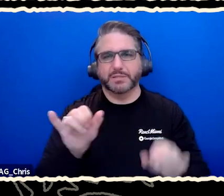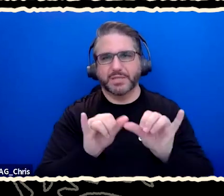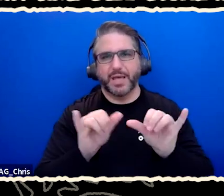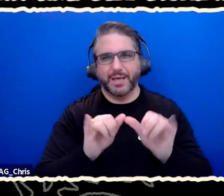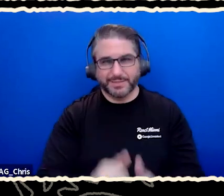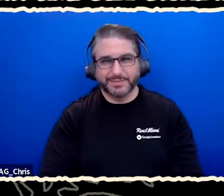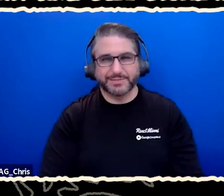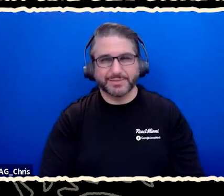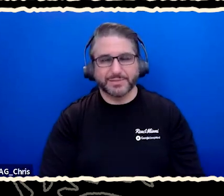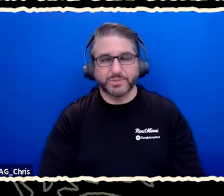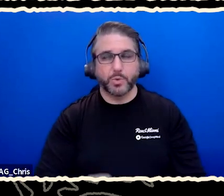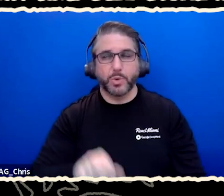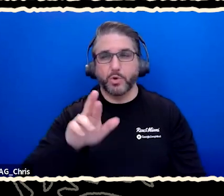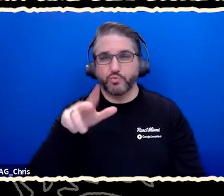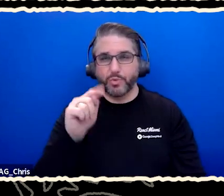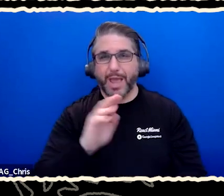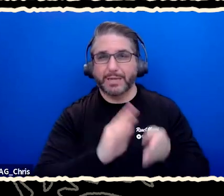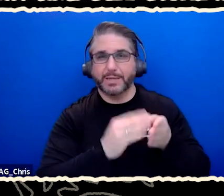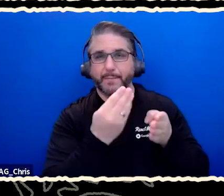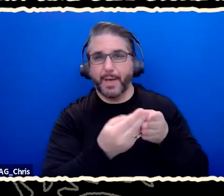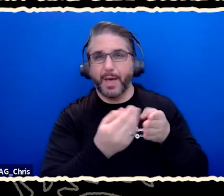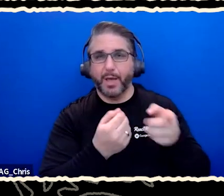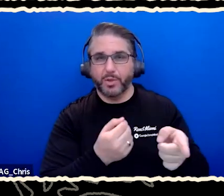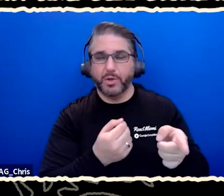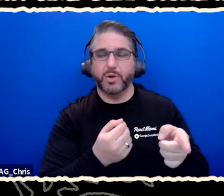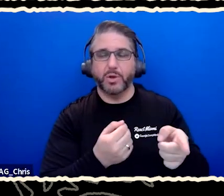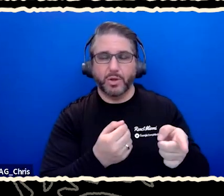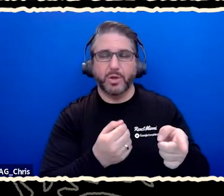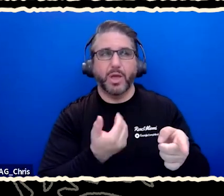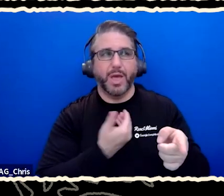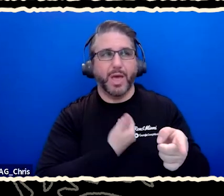So with React compiler, our